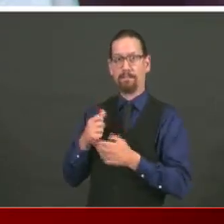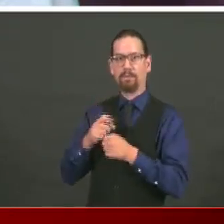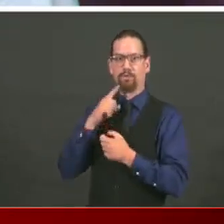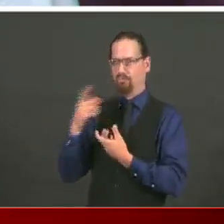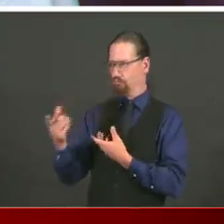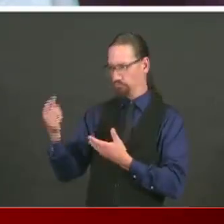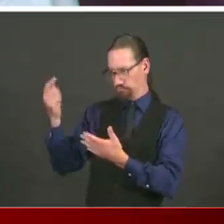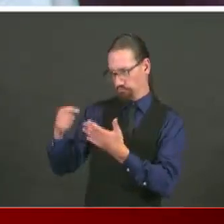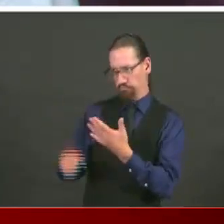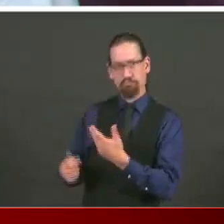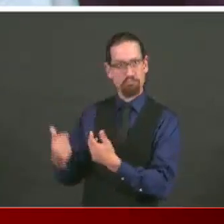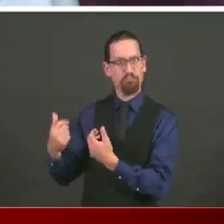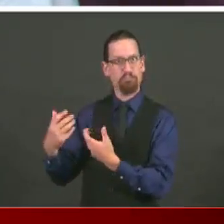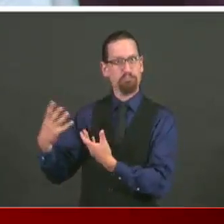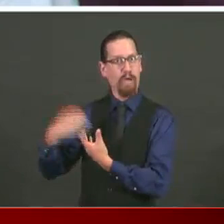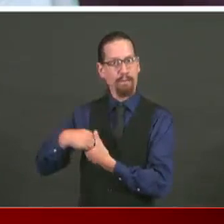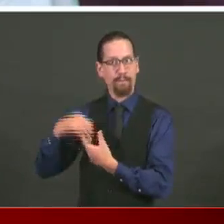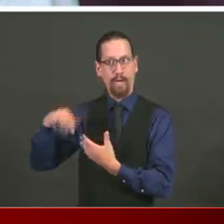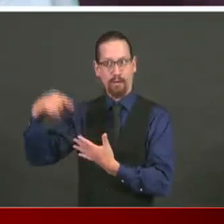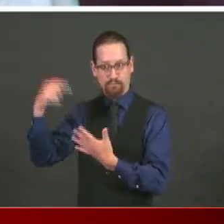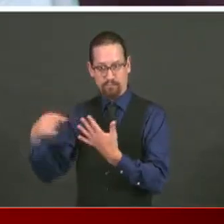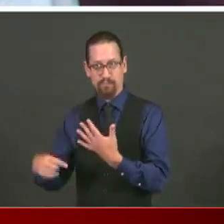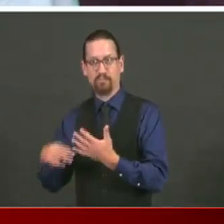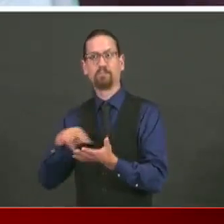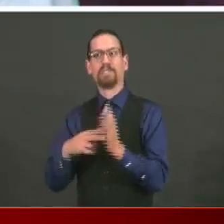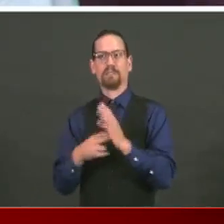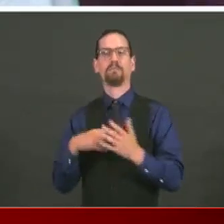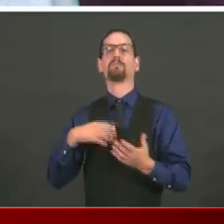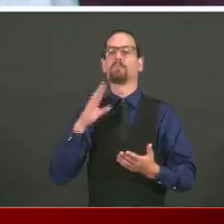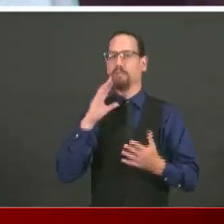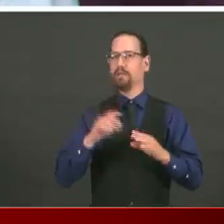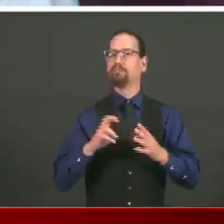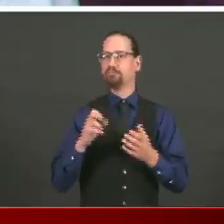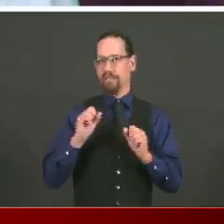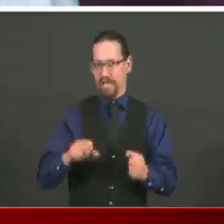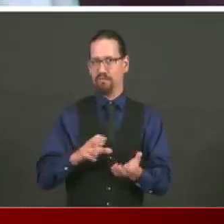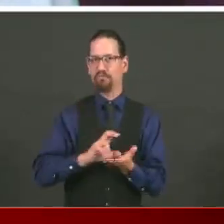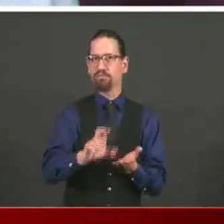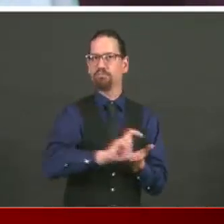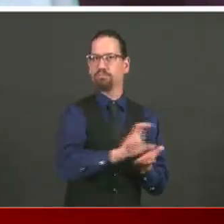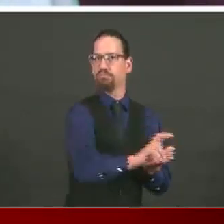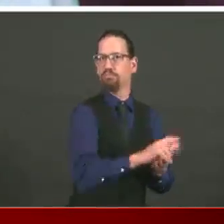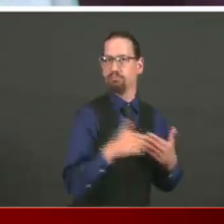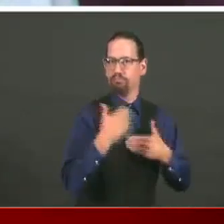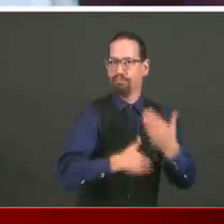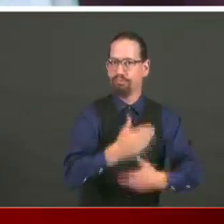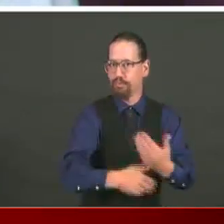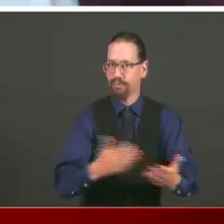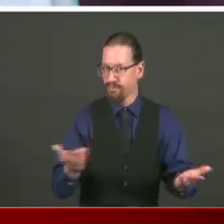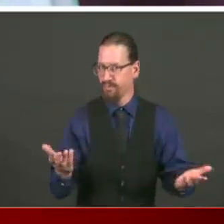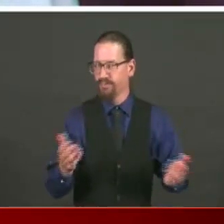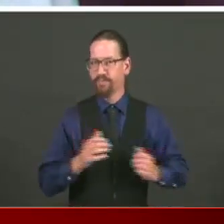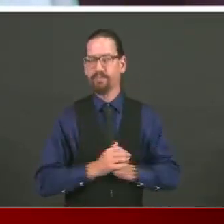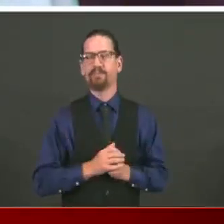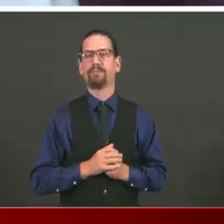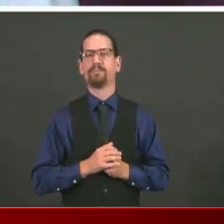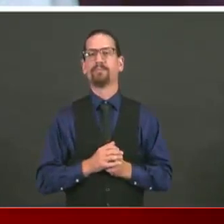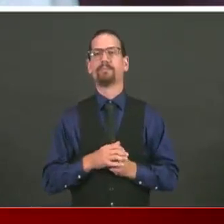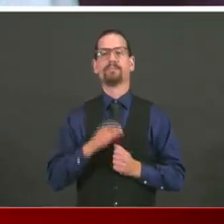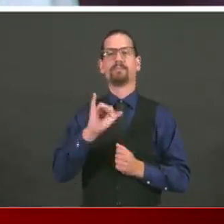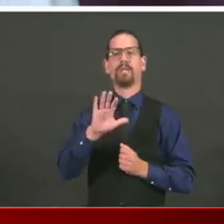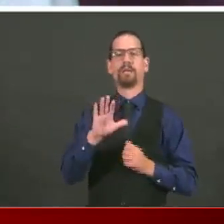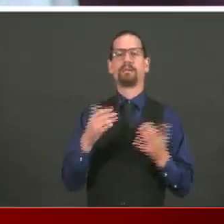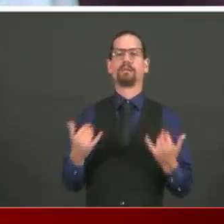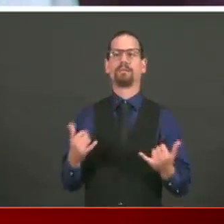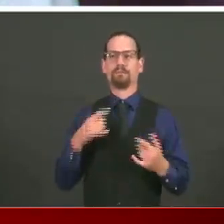consuming and it would be inaccessible to the smallest of businesses. So we are striking the right balance, we believe.